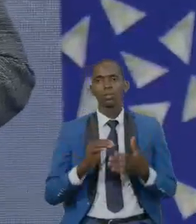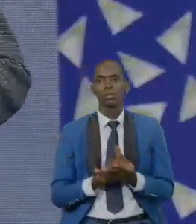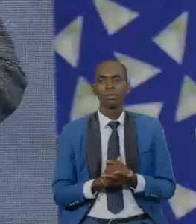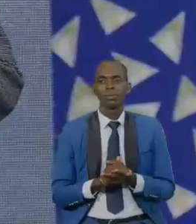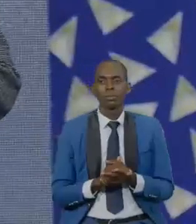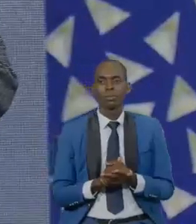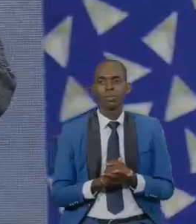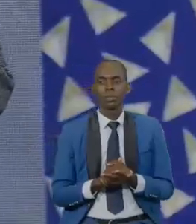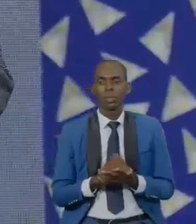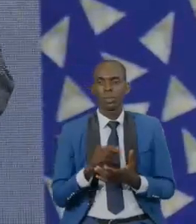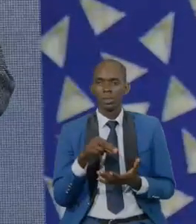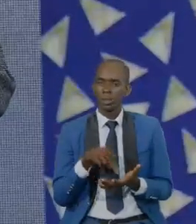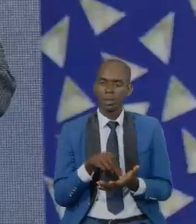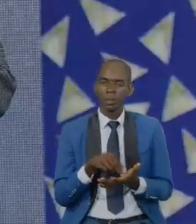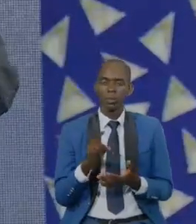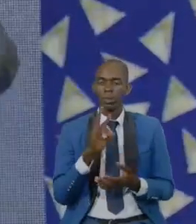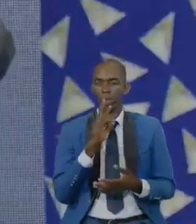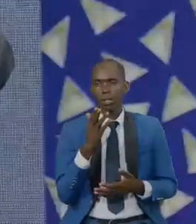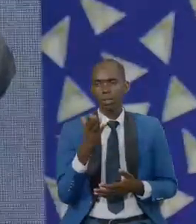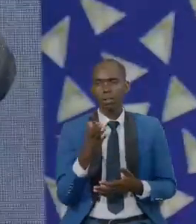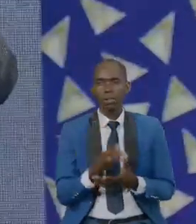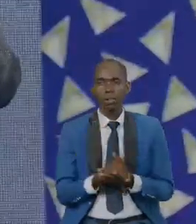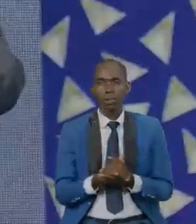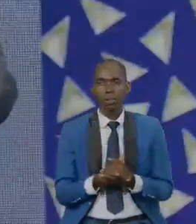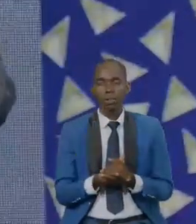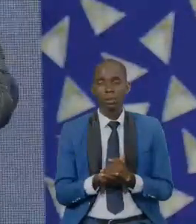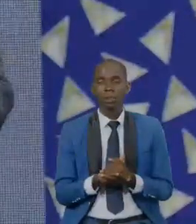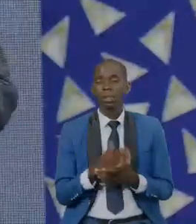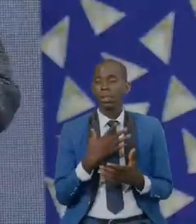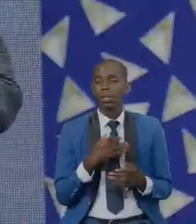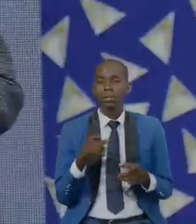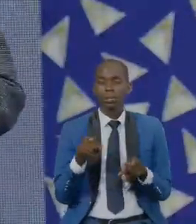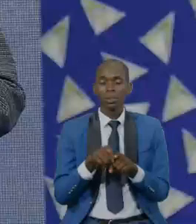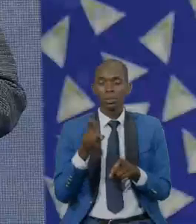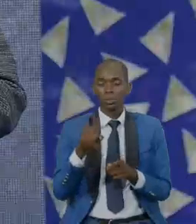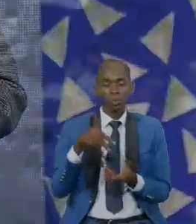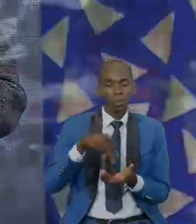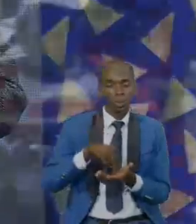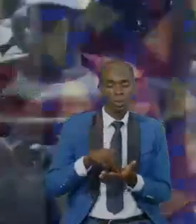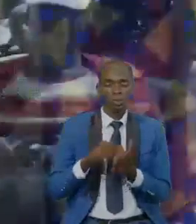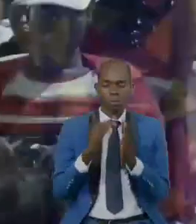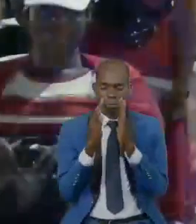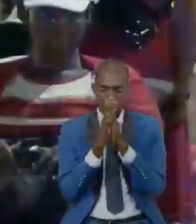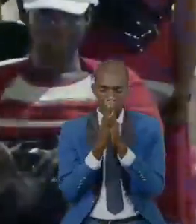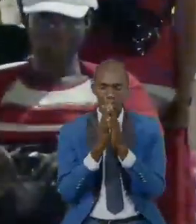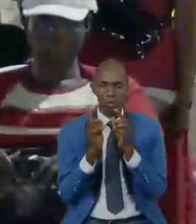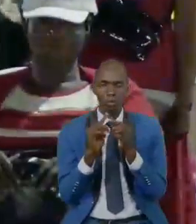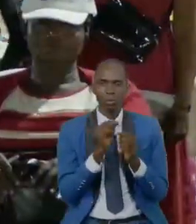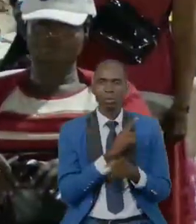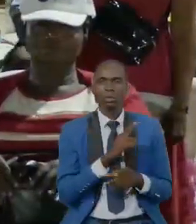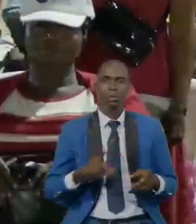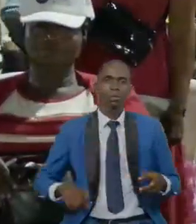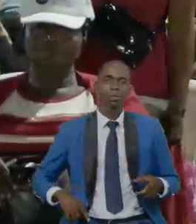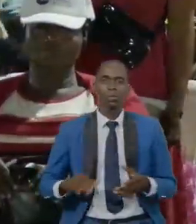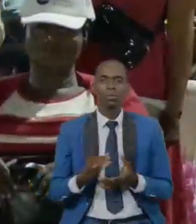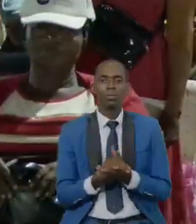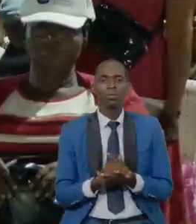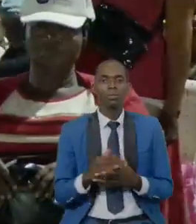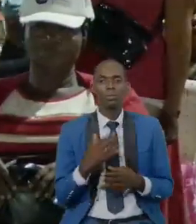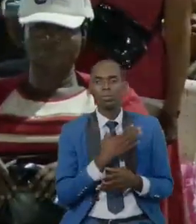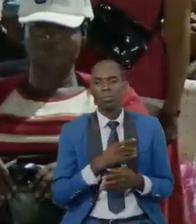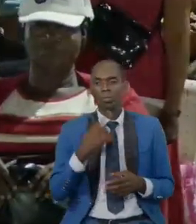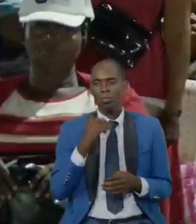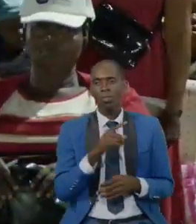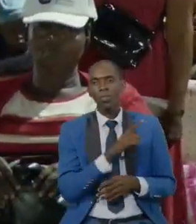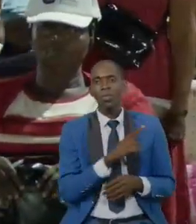Stand up there. And then as you stand up, pray to the Lord. And say, Lord, I'm sorry